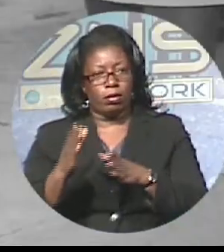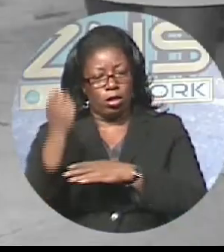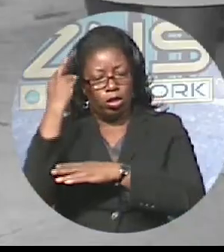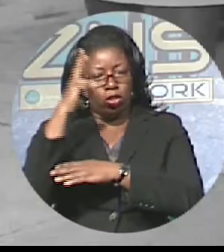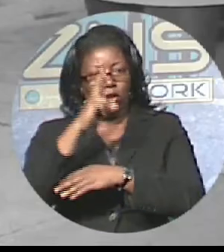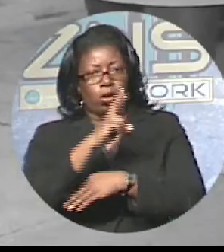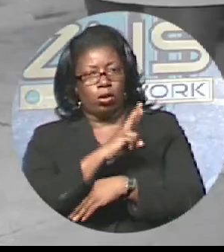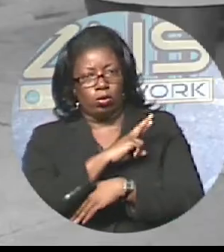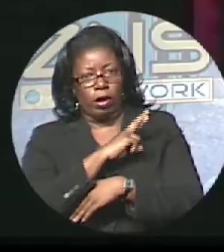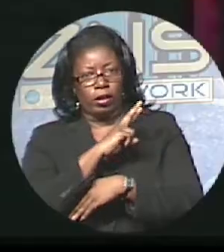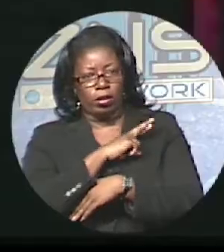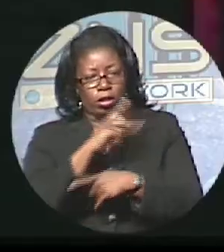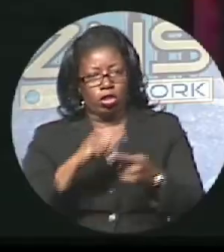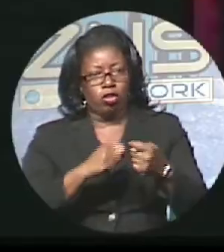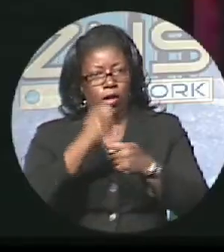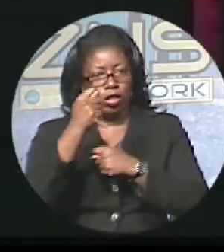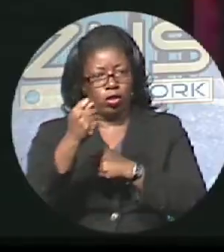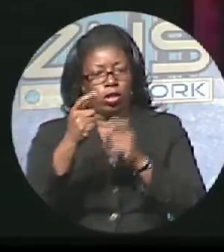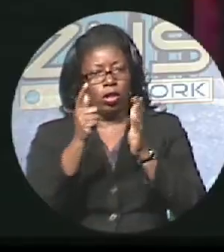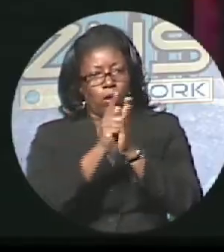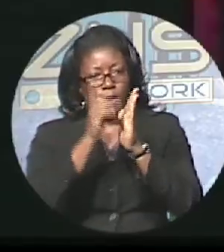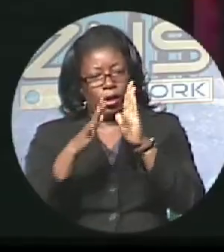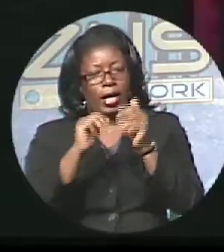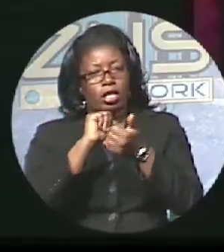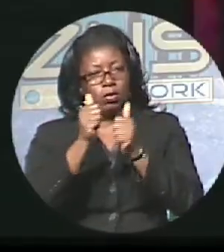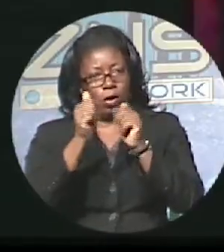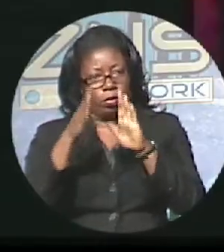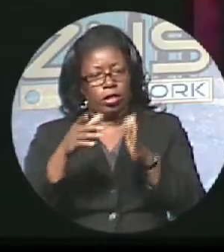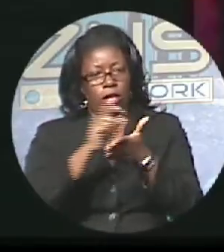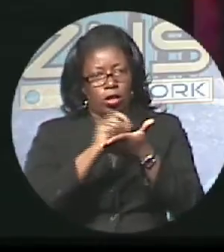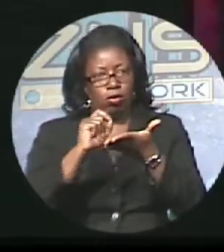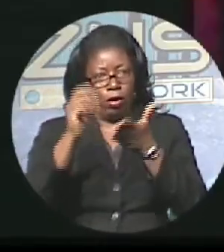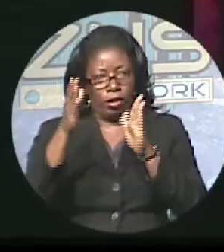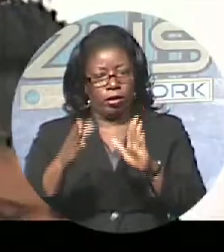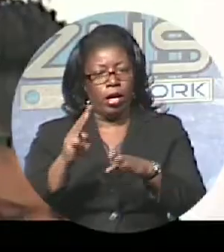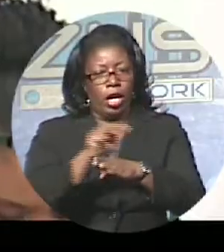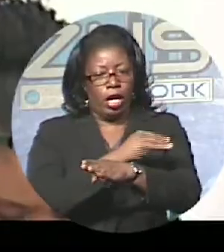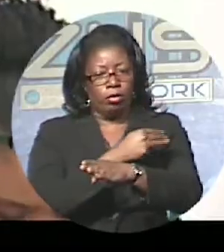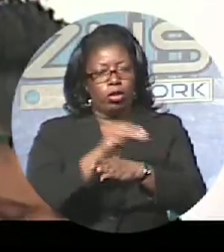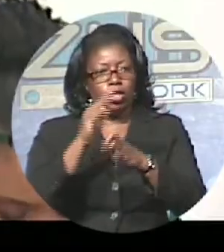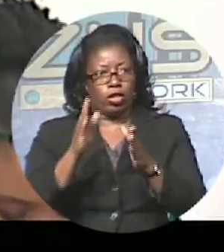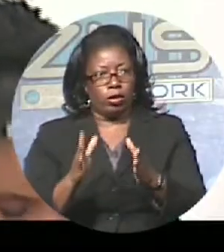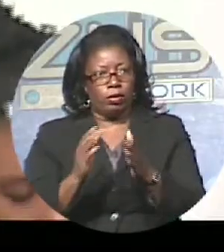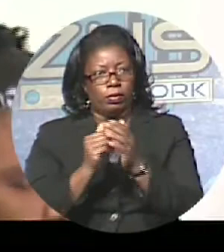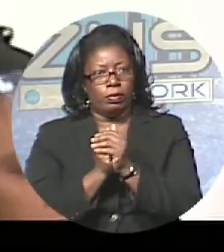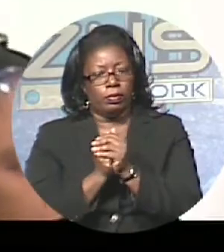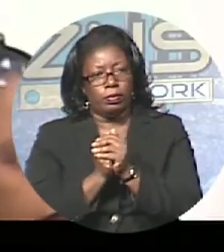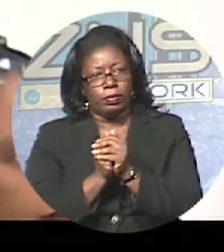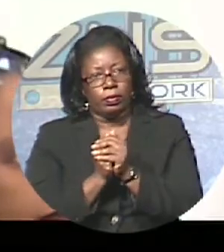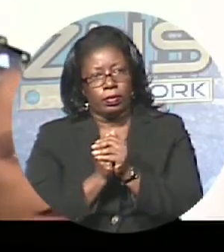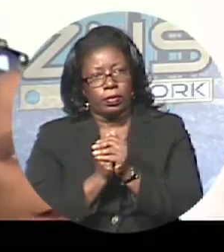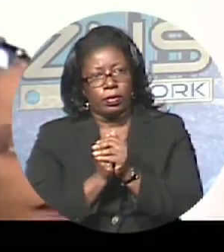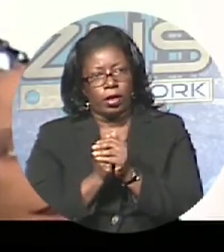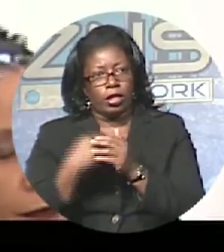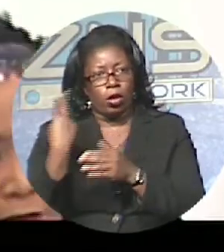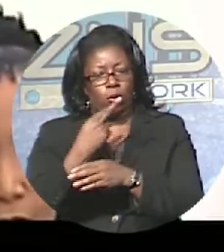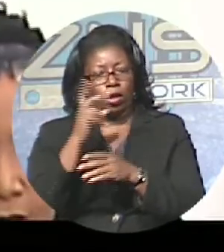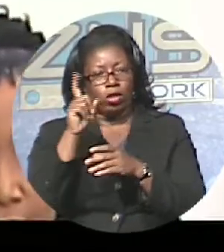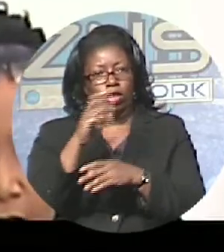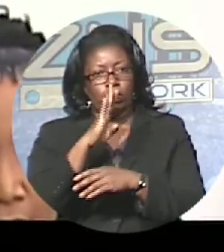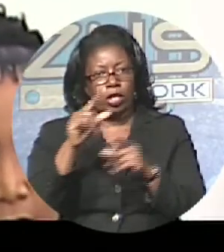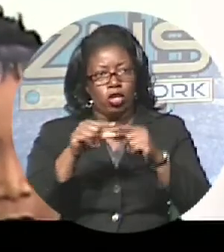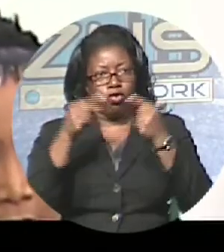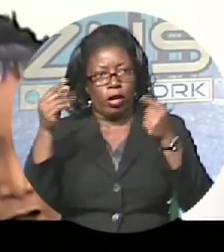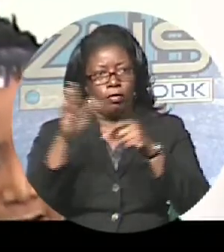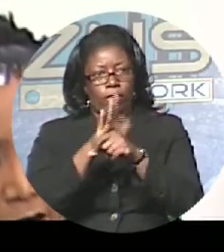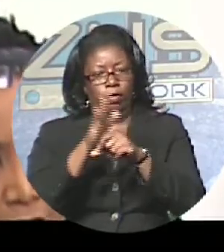statesman, trade unionist, attorney, sportsman, author, and musician. I think all of us should be grateful for